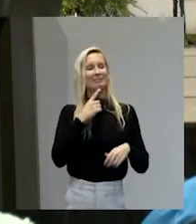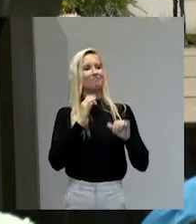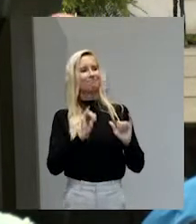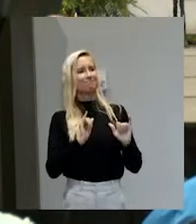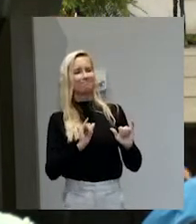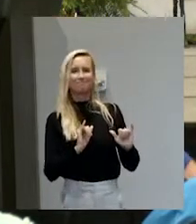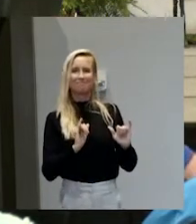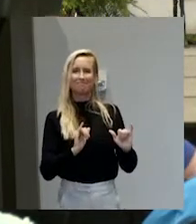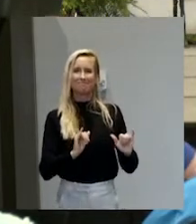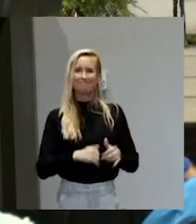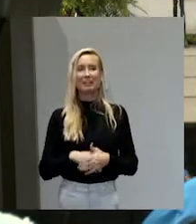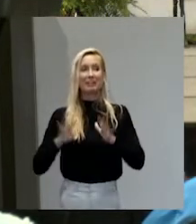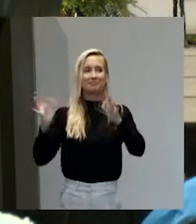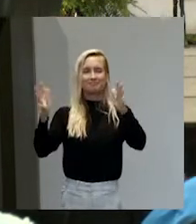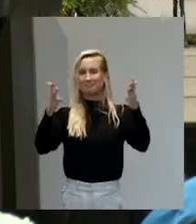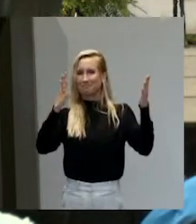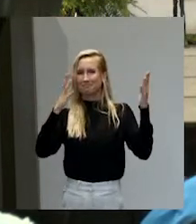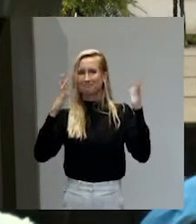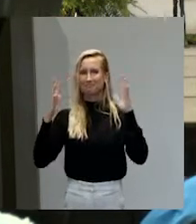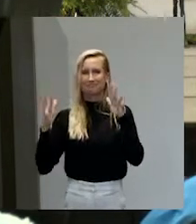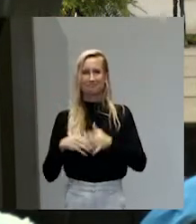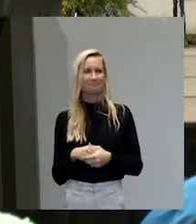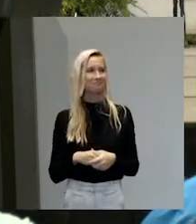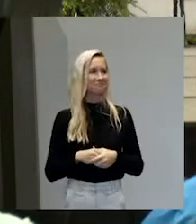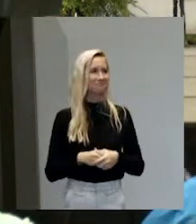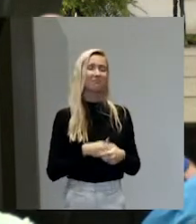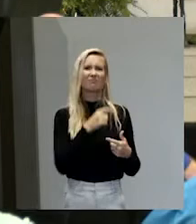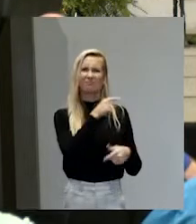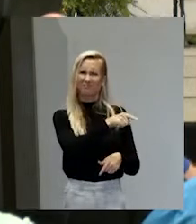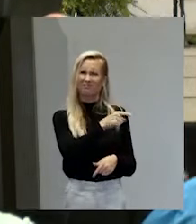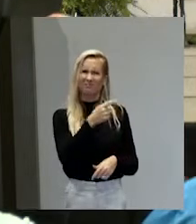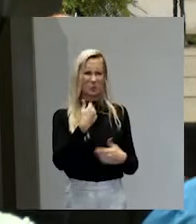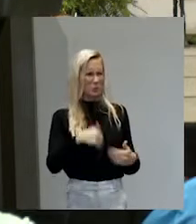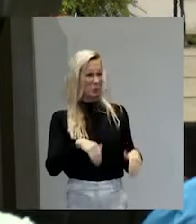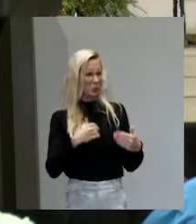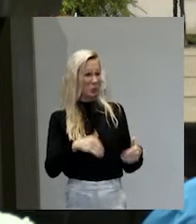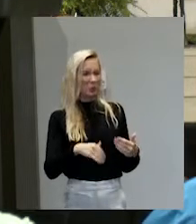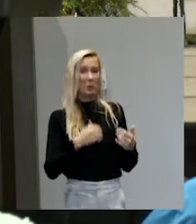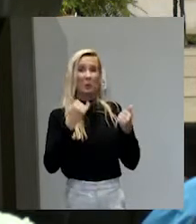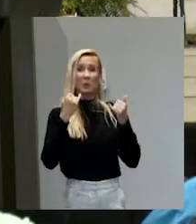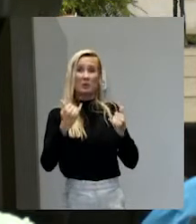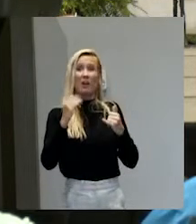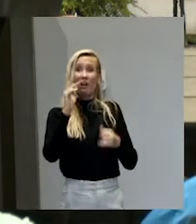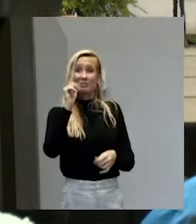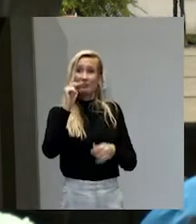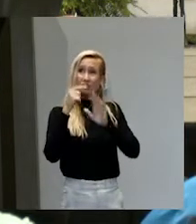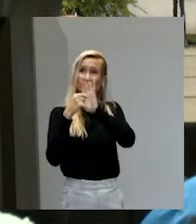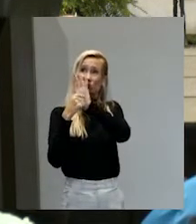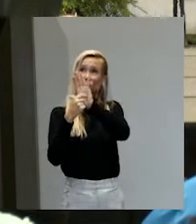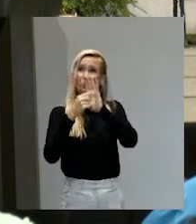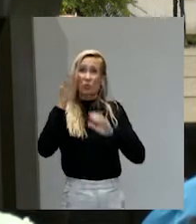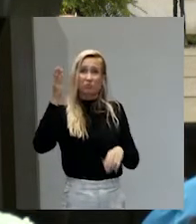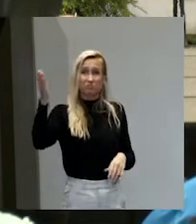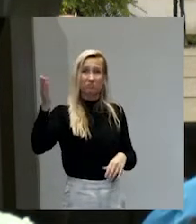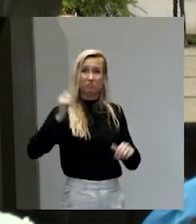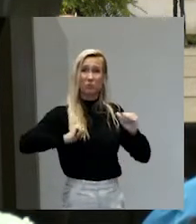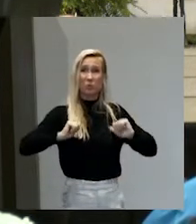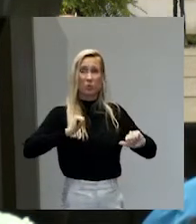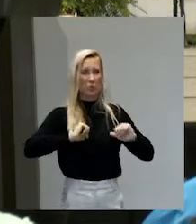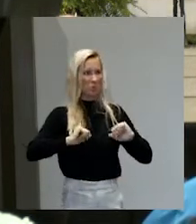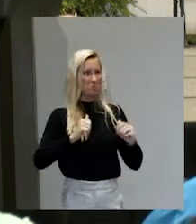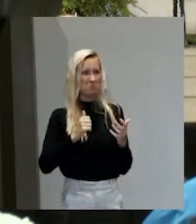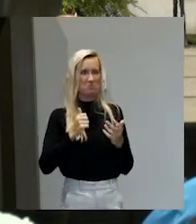That's a great segue. How do you think the show is changing how people see not only the autism